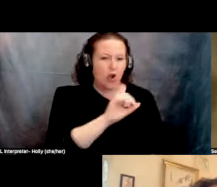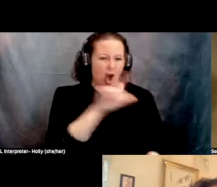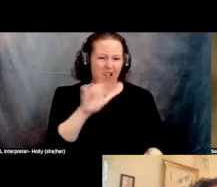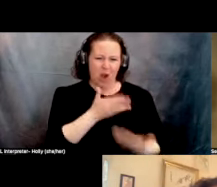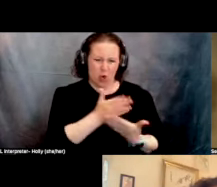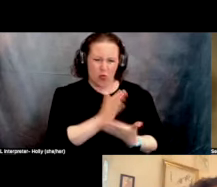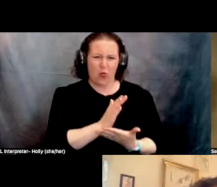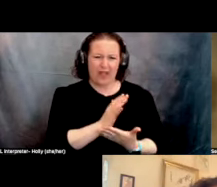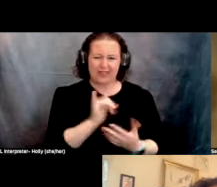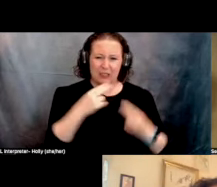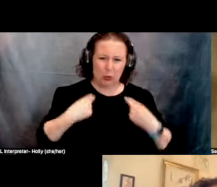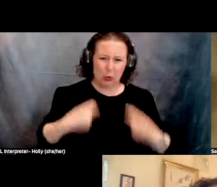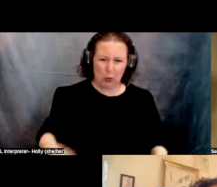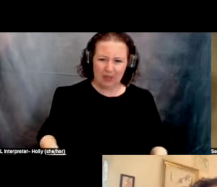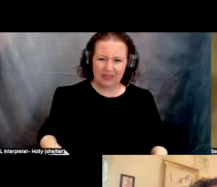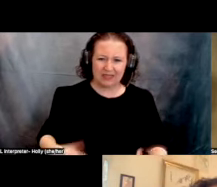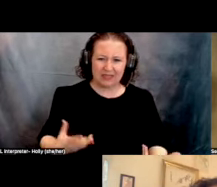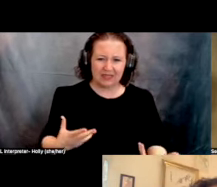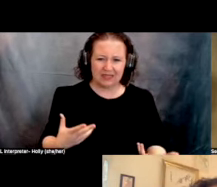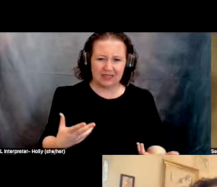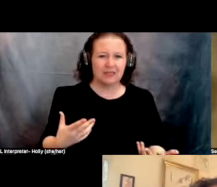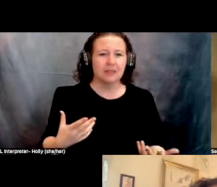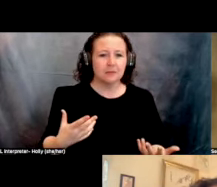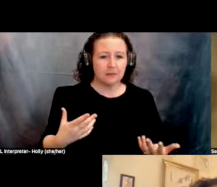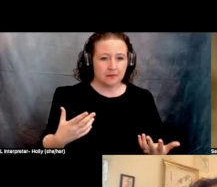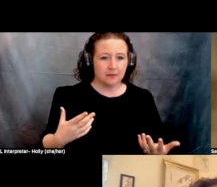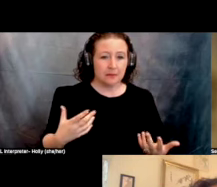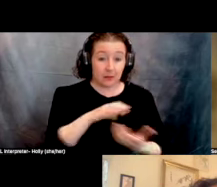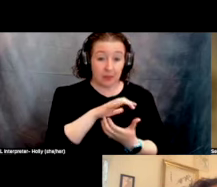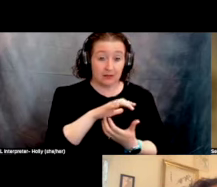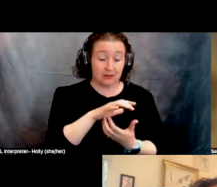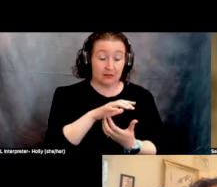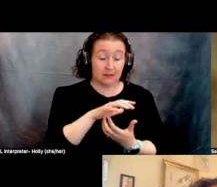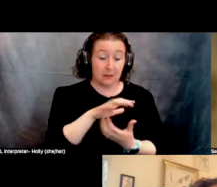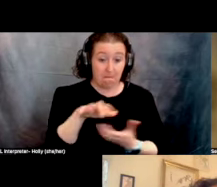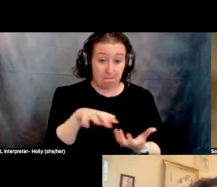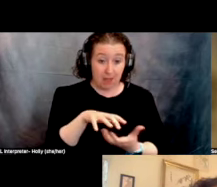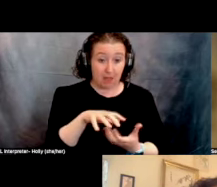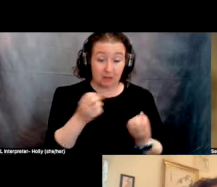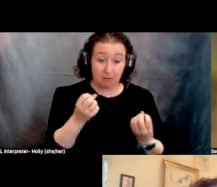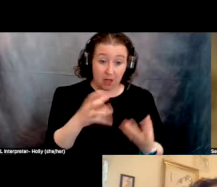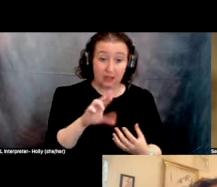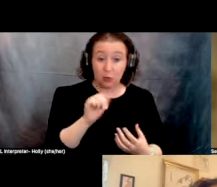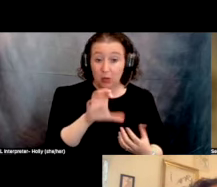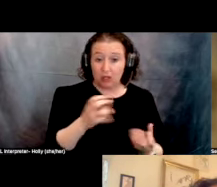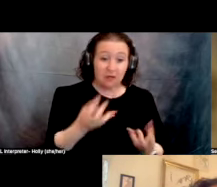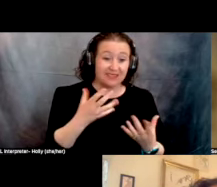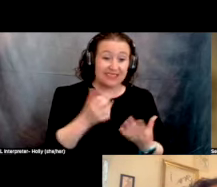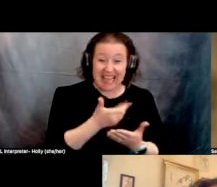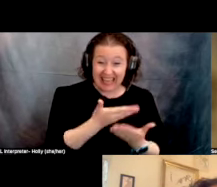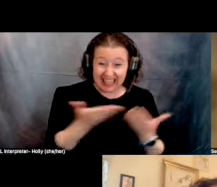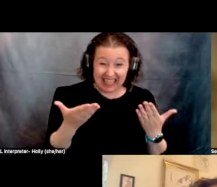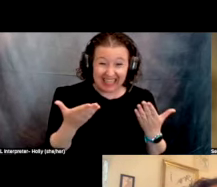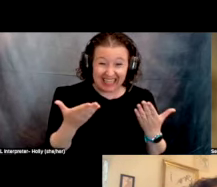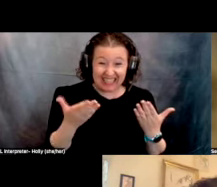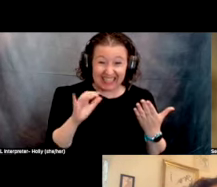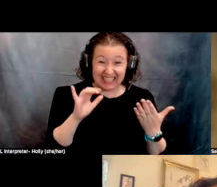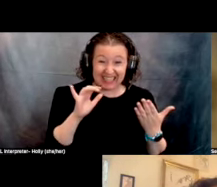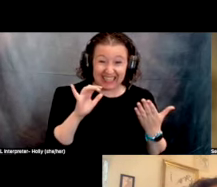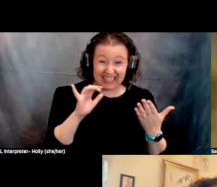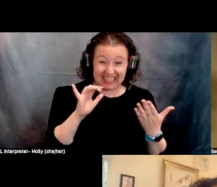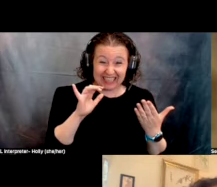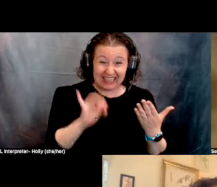as human beings, because interracial and being mixed and multiracial, multi anything is like it's a story of our wholeness, Dr.